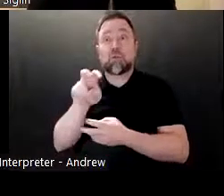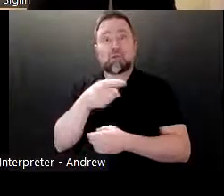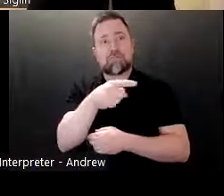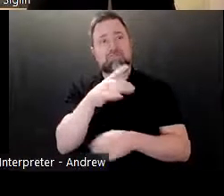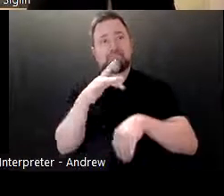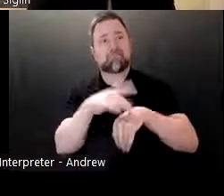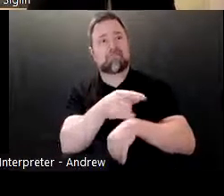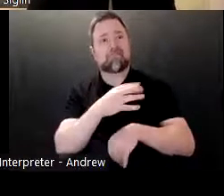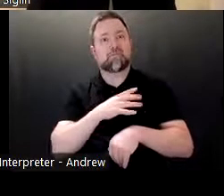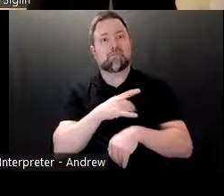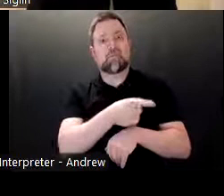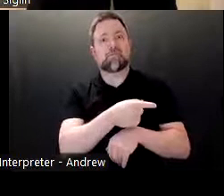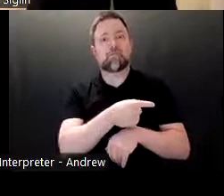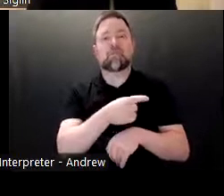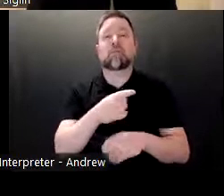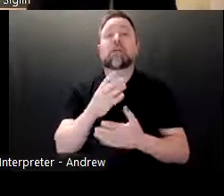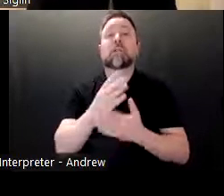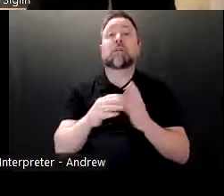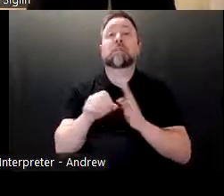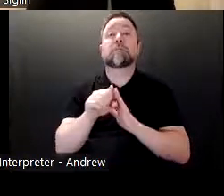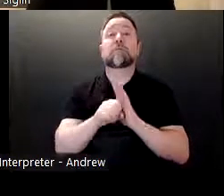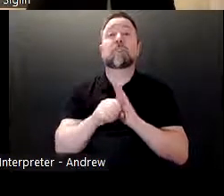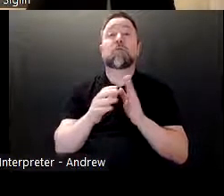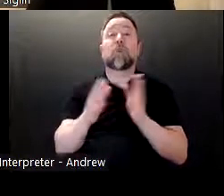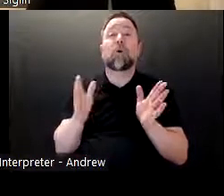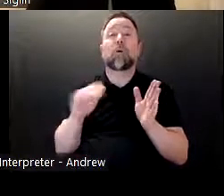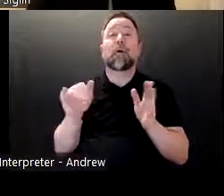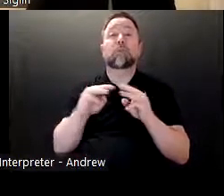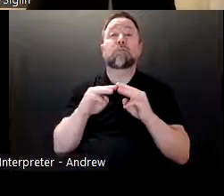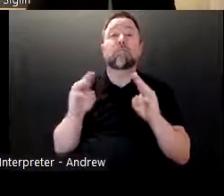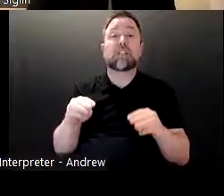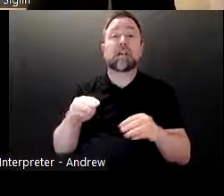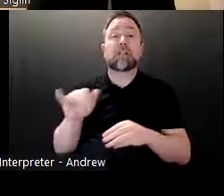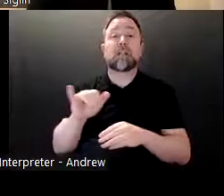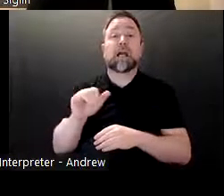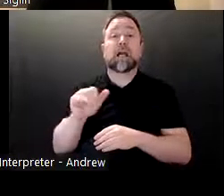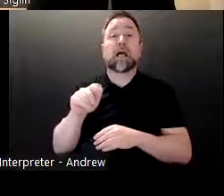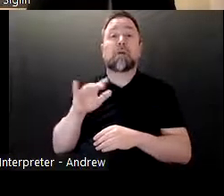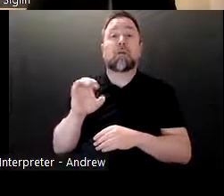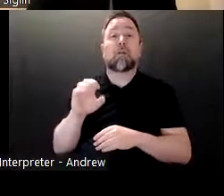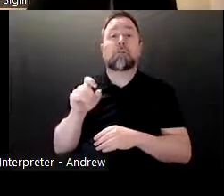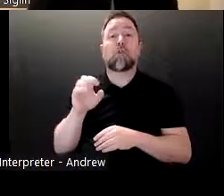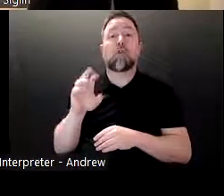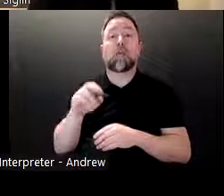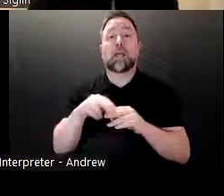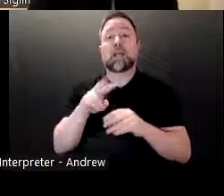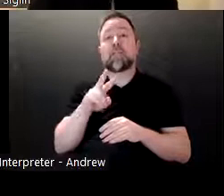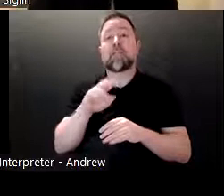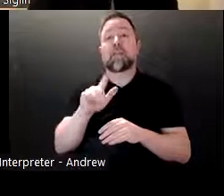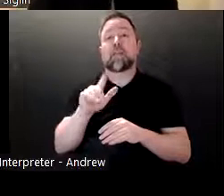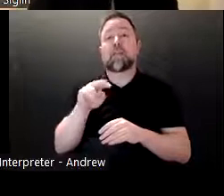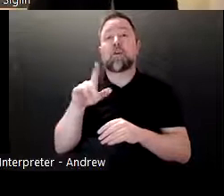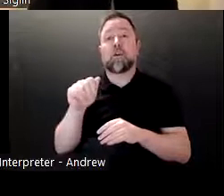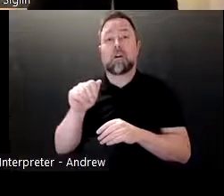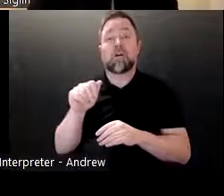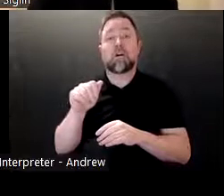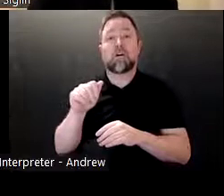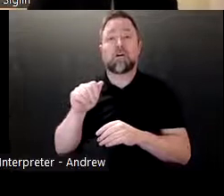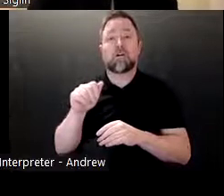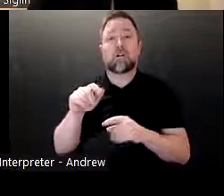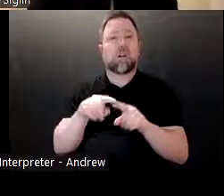impressive estates are also now open as public museums, such as Appleford in Villanova, seen at center, an